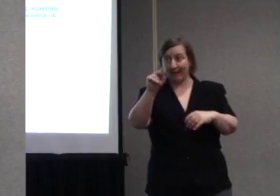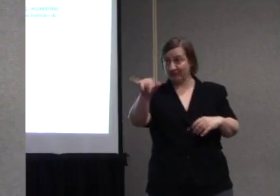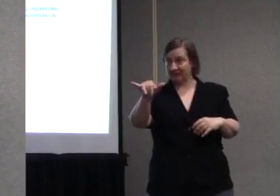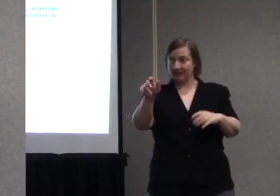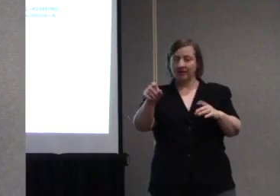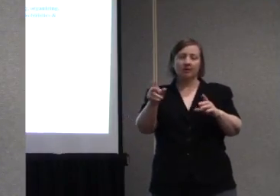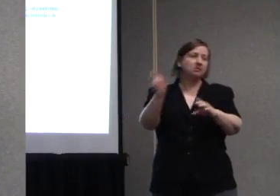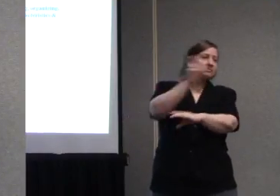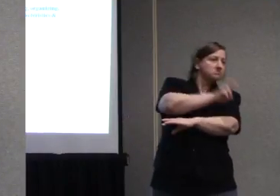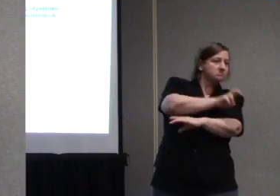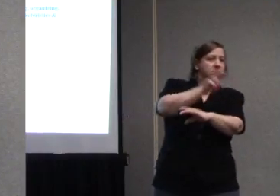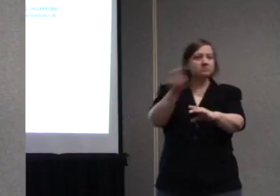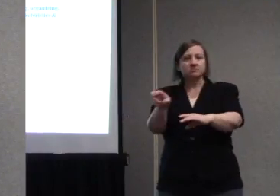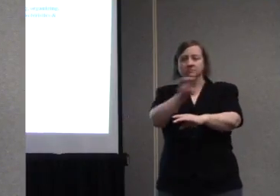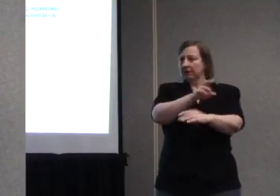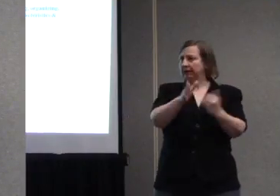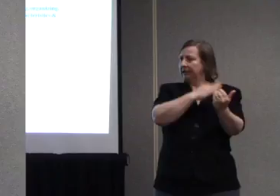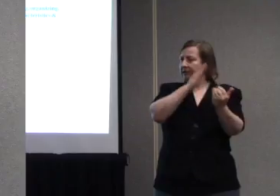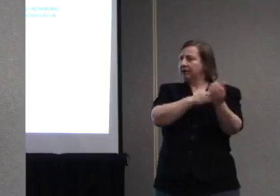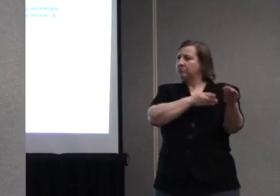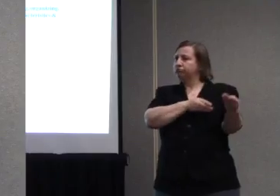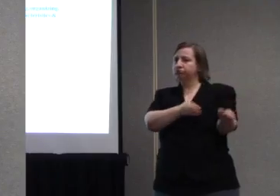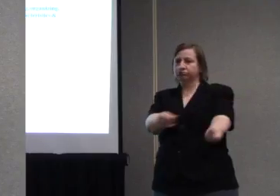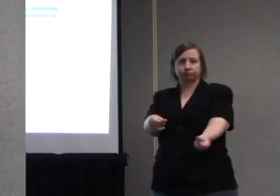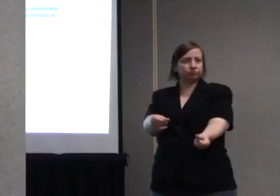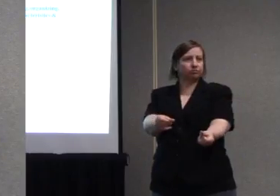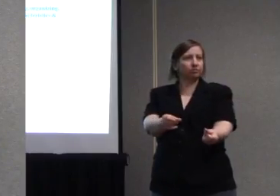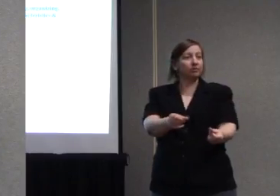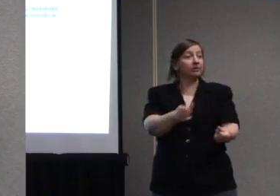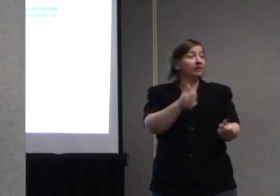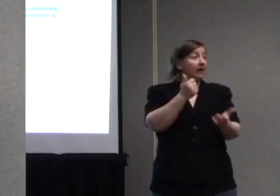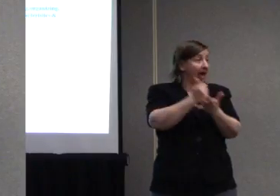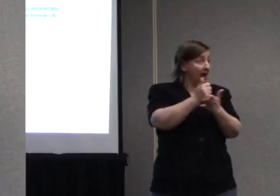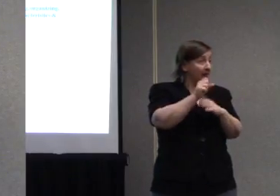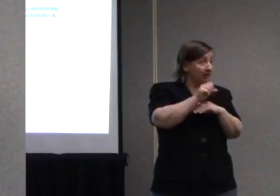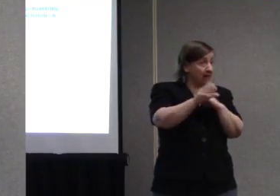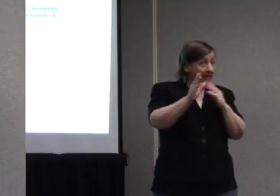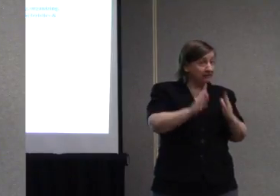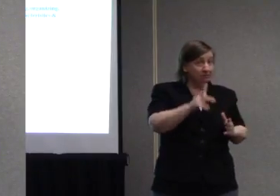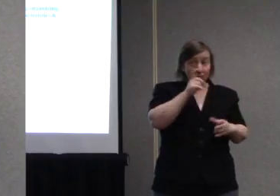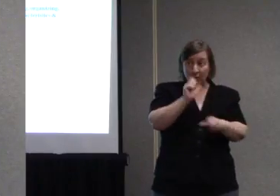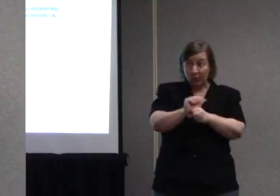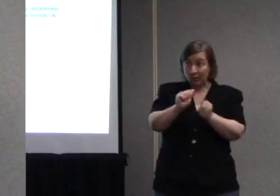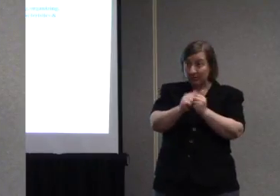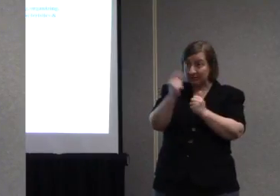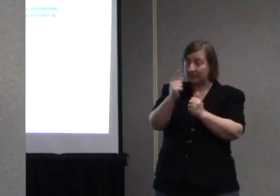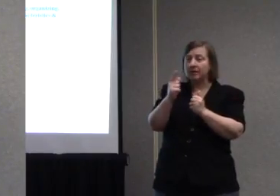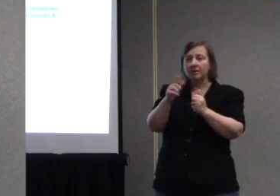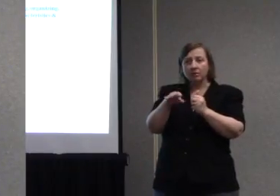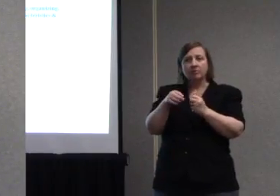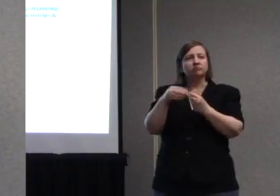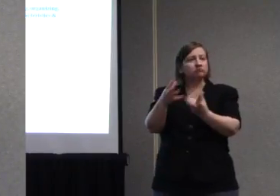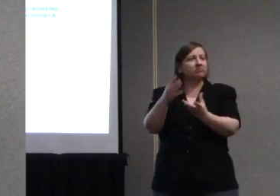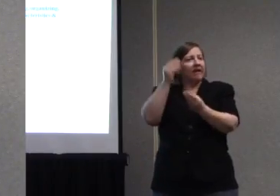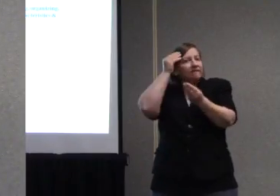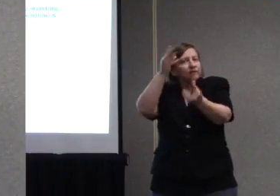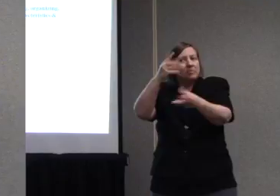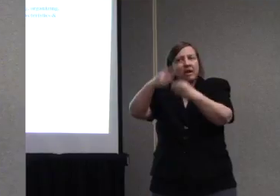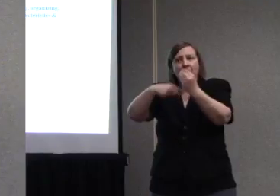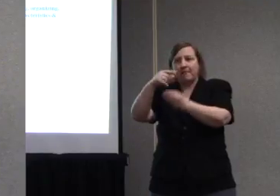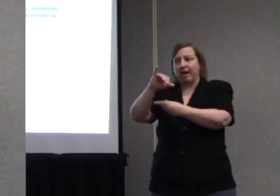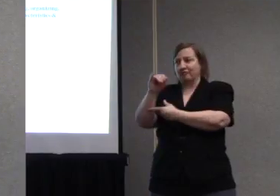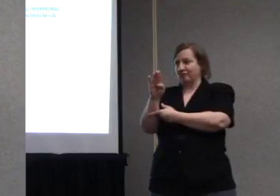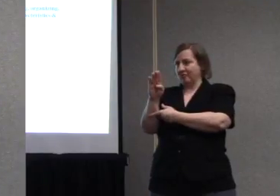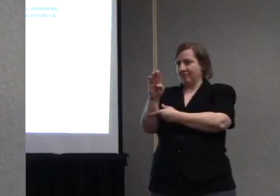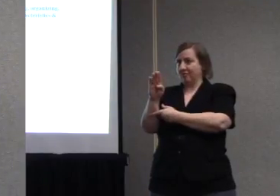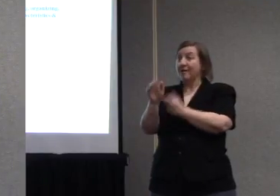county. And you can go back and forth. It's very fluid, easy to operate. And it helps you counselors, if you're working with someone, to provide information